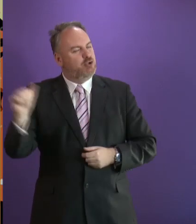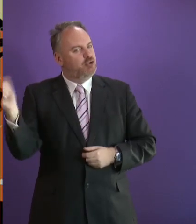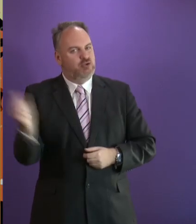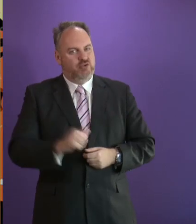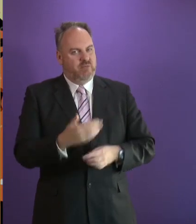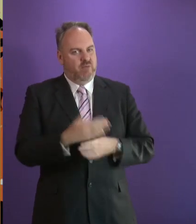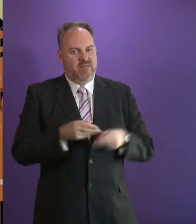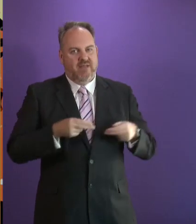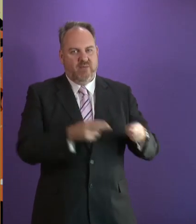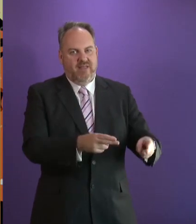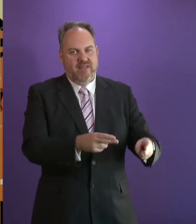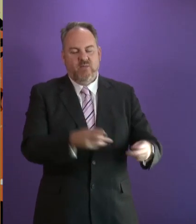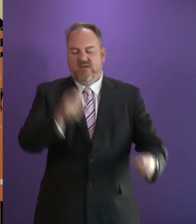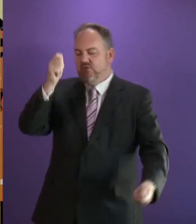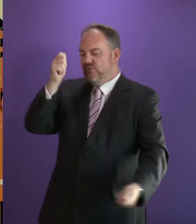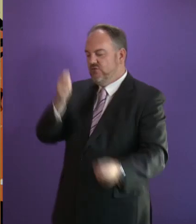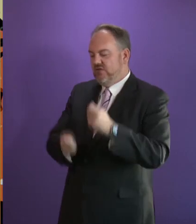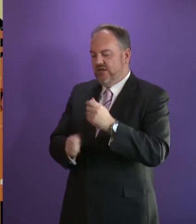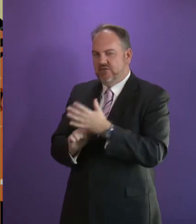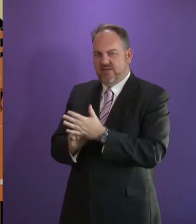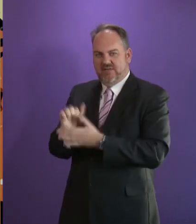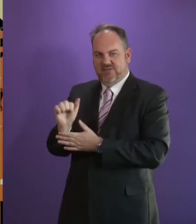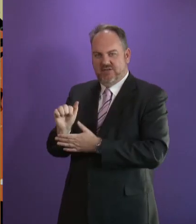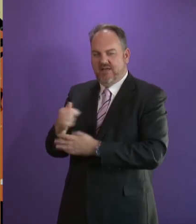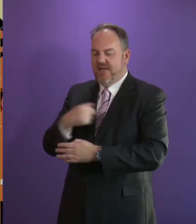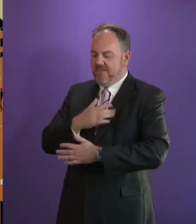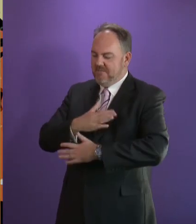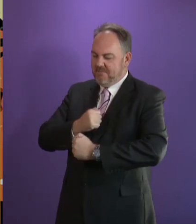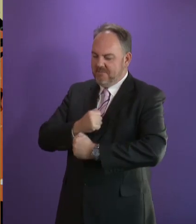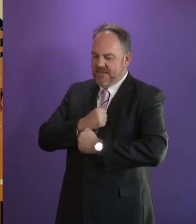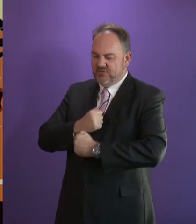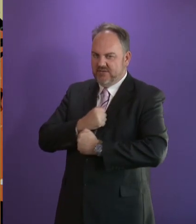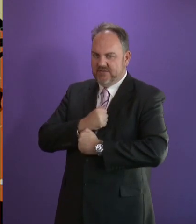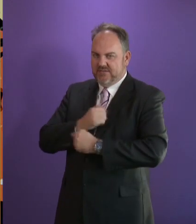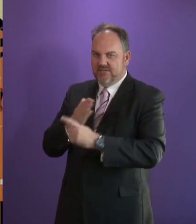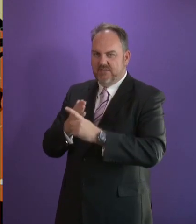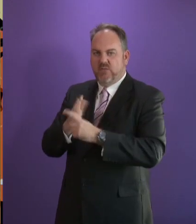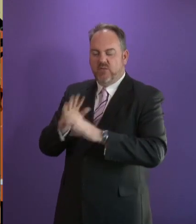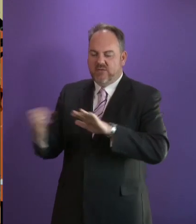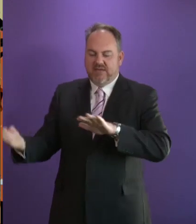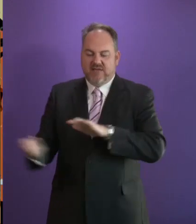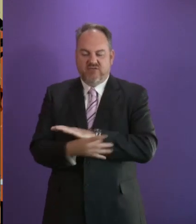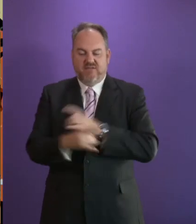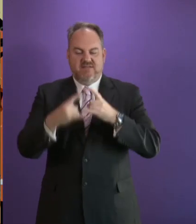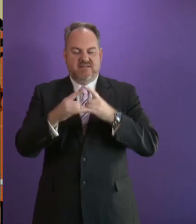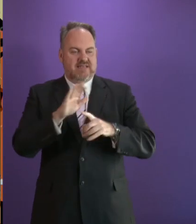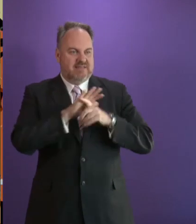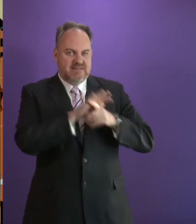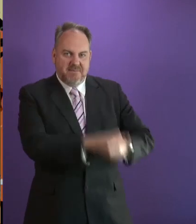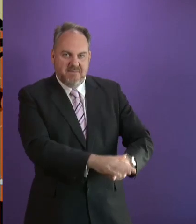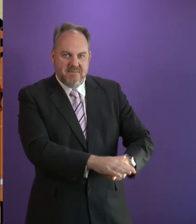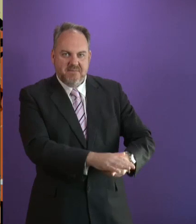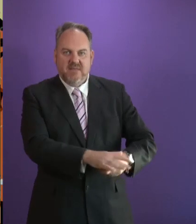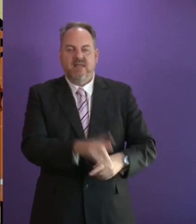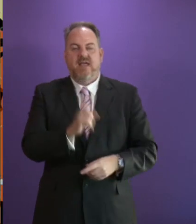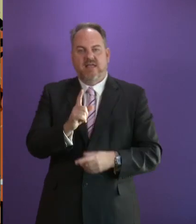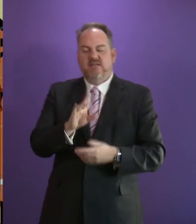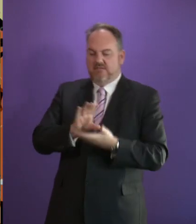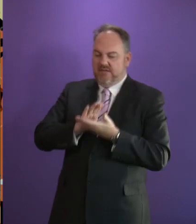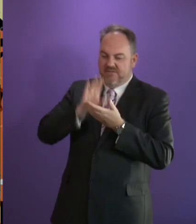the culture has to change too, and that's something that I'm passionate about. So we want them to stamp out sexism, we want them to take caring responsibilities seriously, invest in